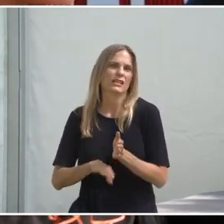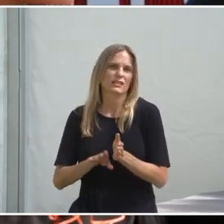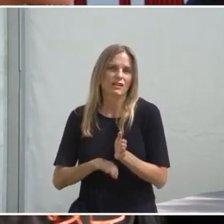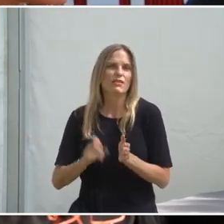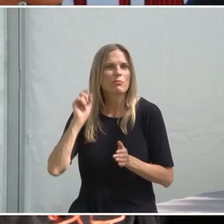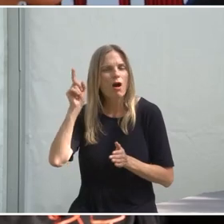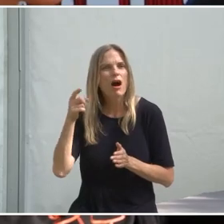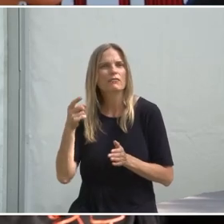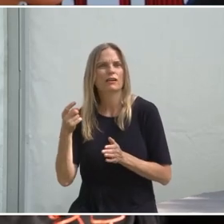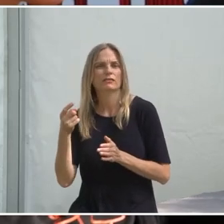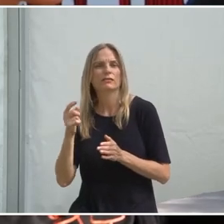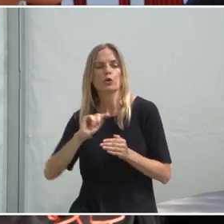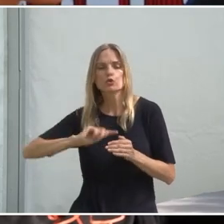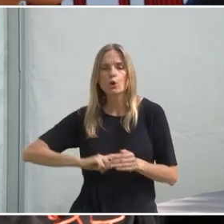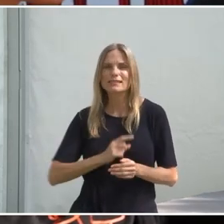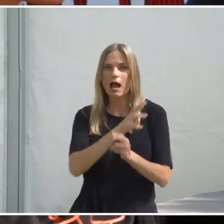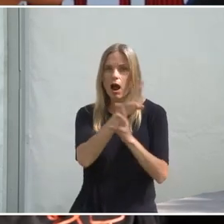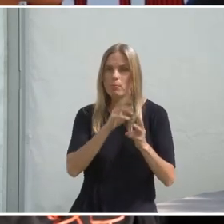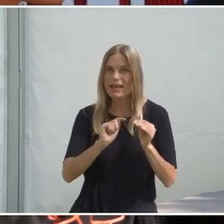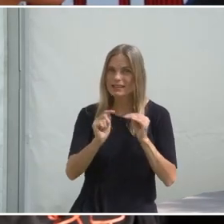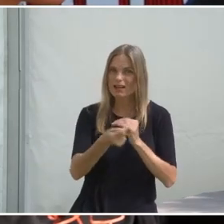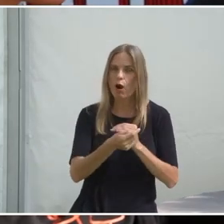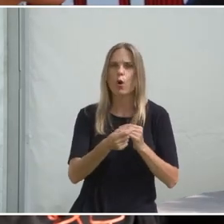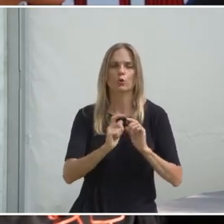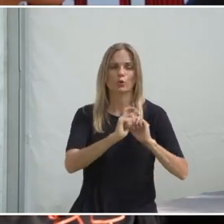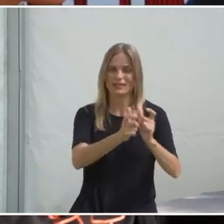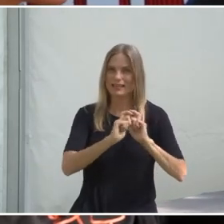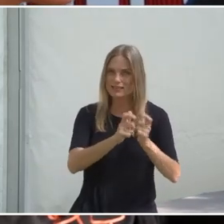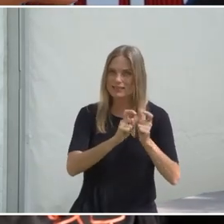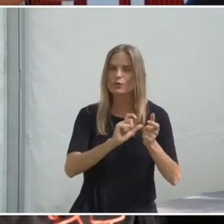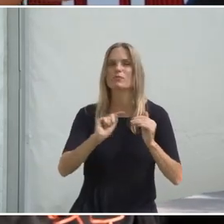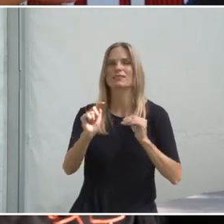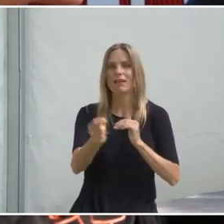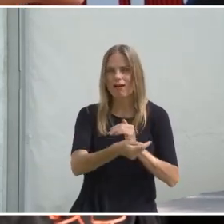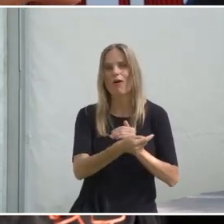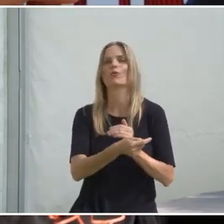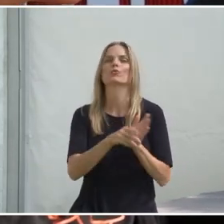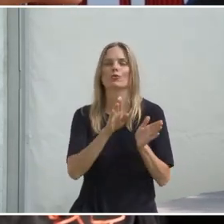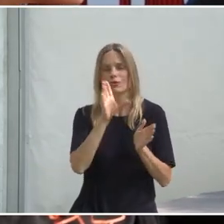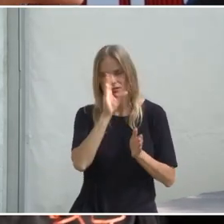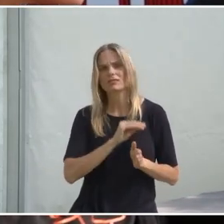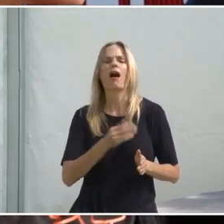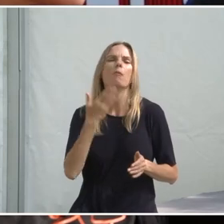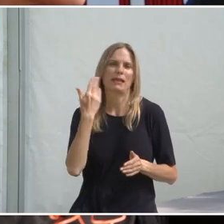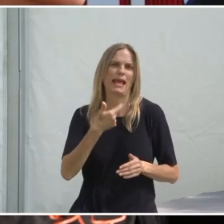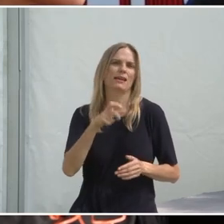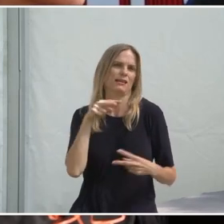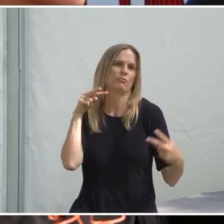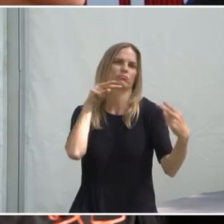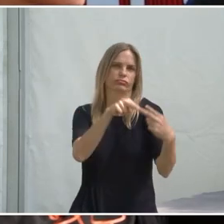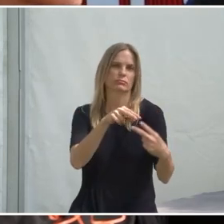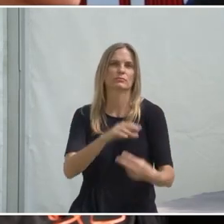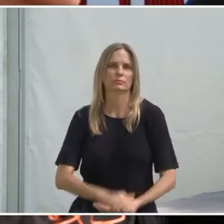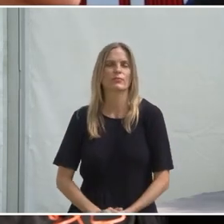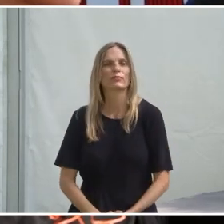reaching out through social media, texting, it's sometimes easier to actually reach. But just as we